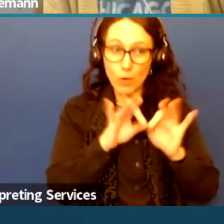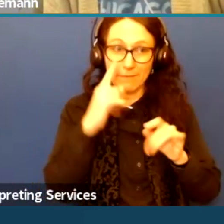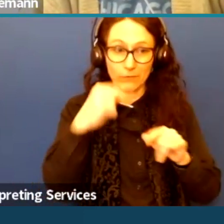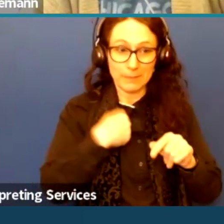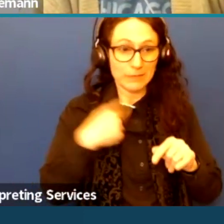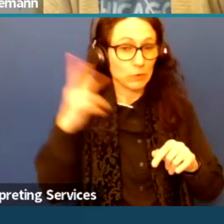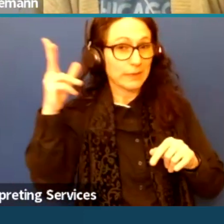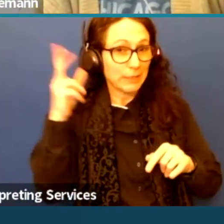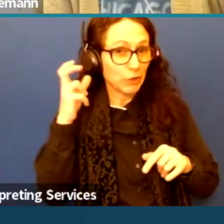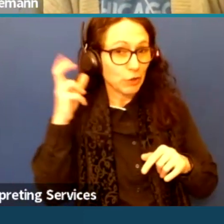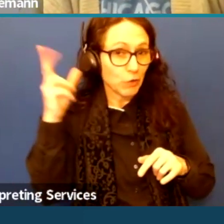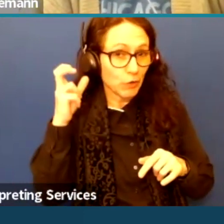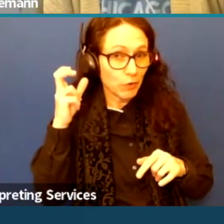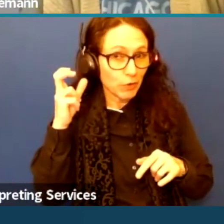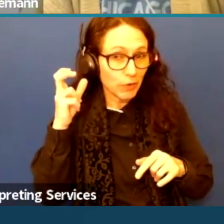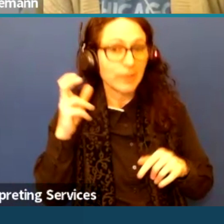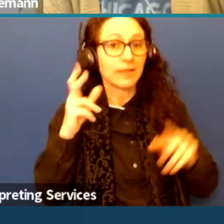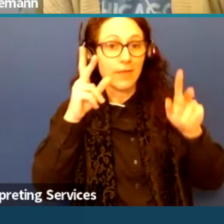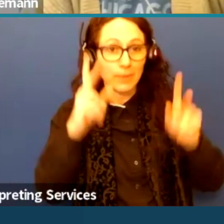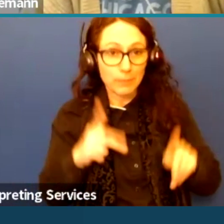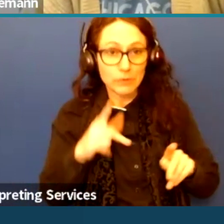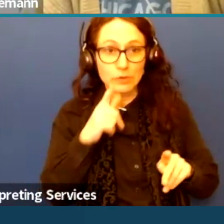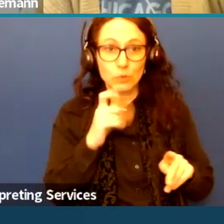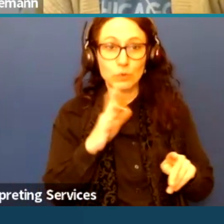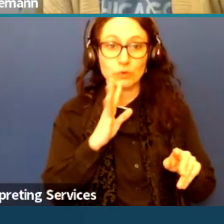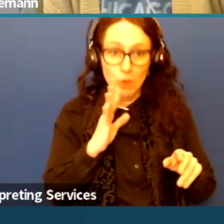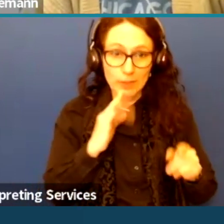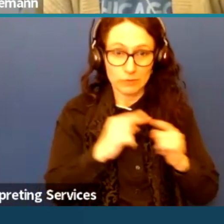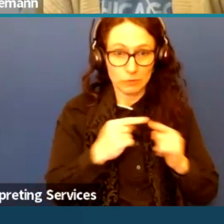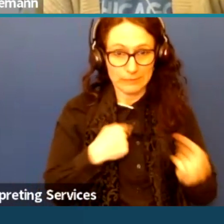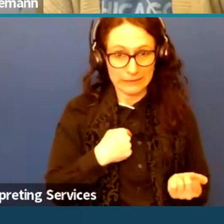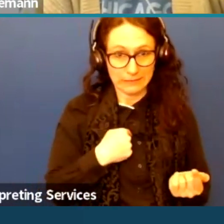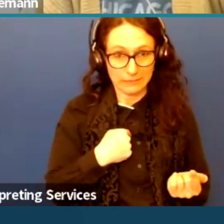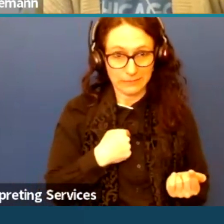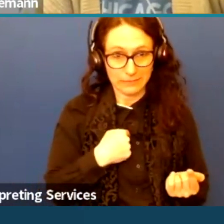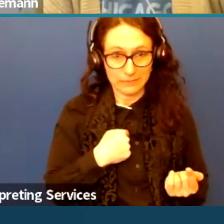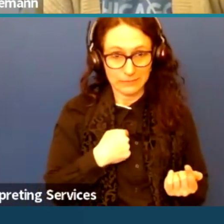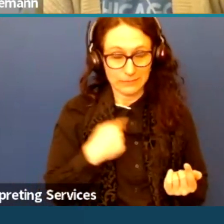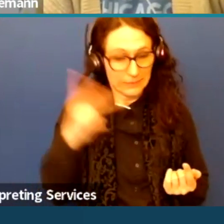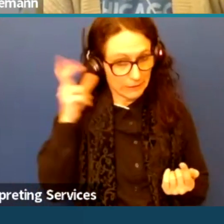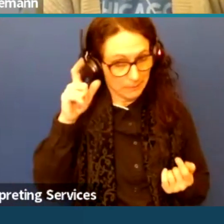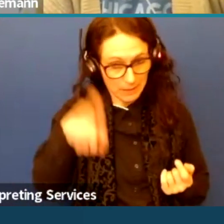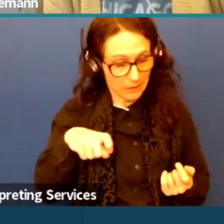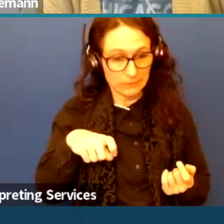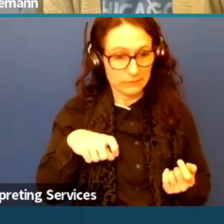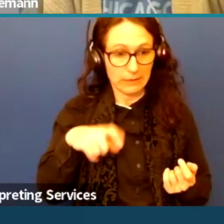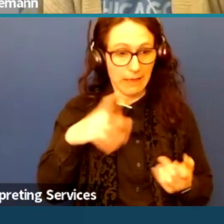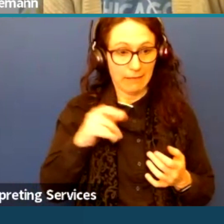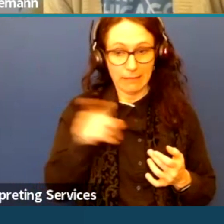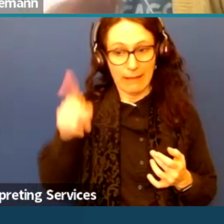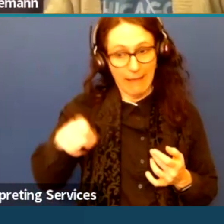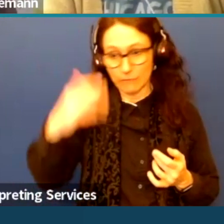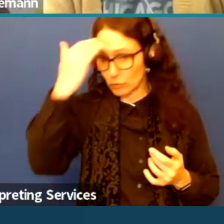that's talking to me and that they're knowledgeable about where I need to go